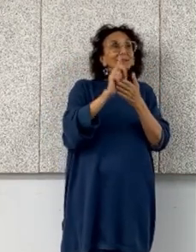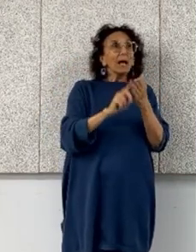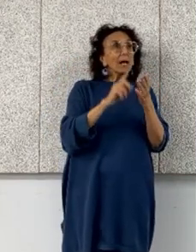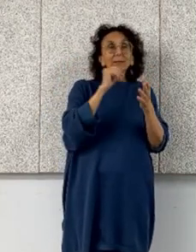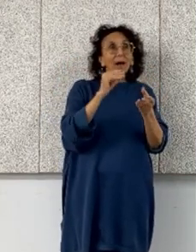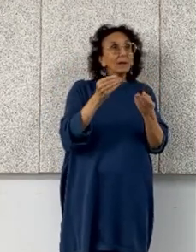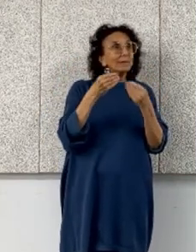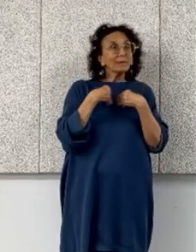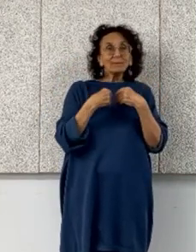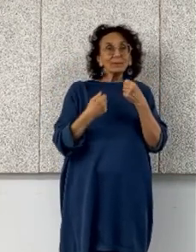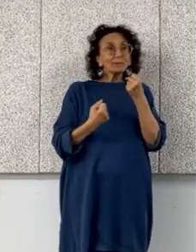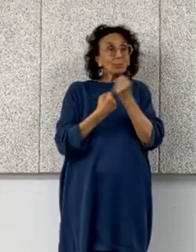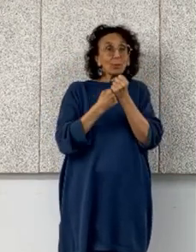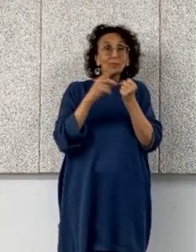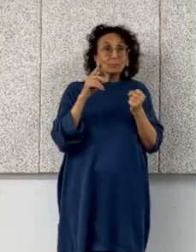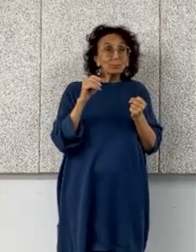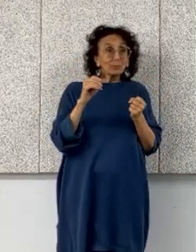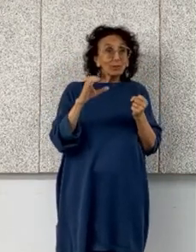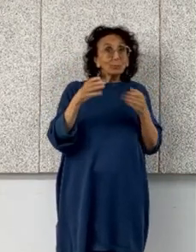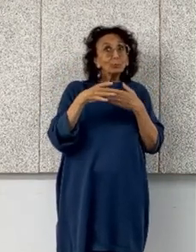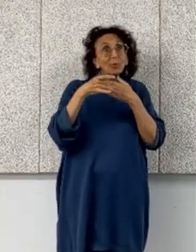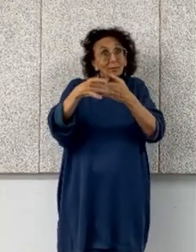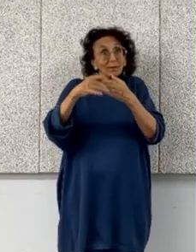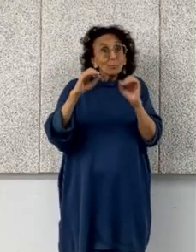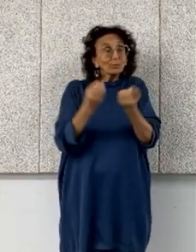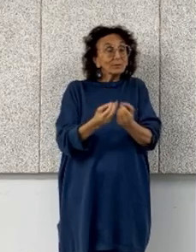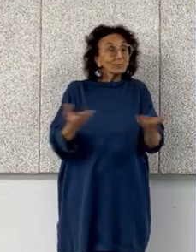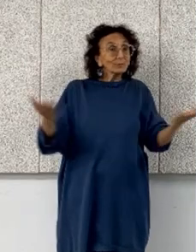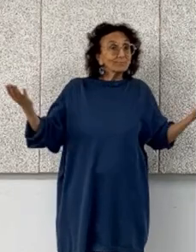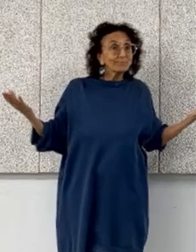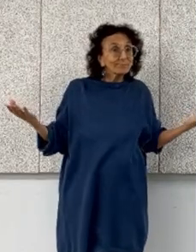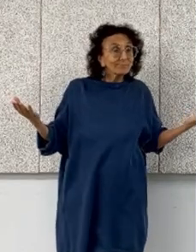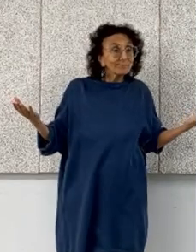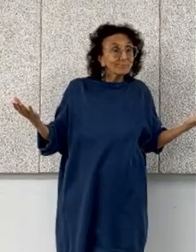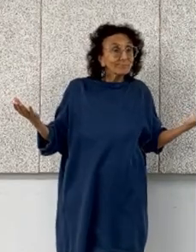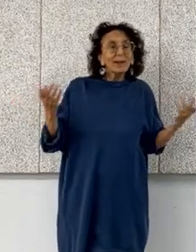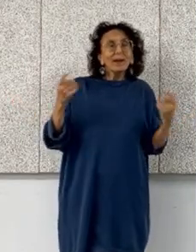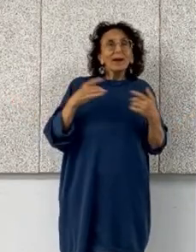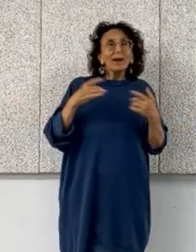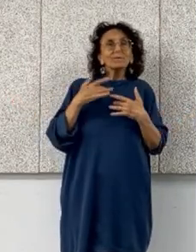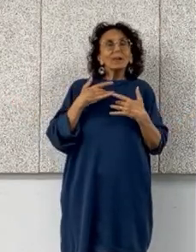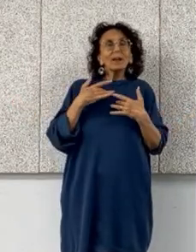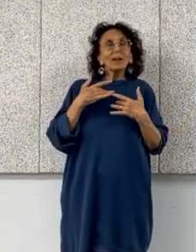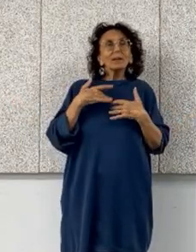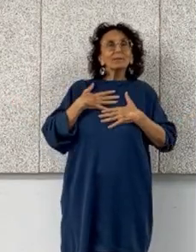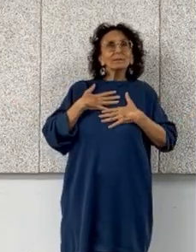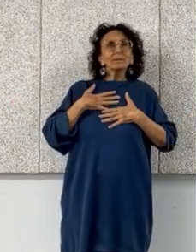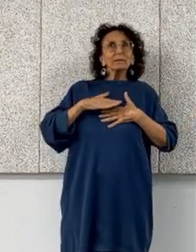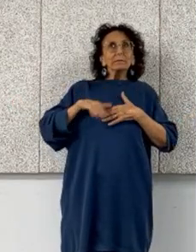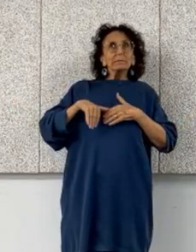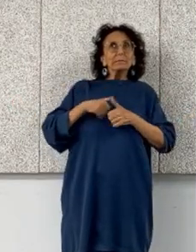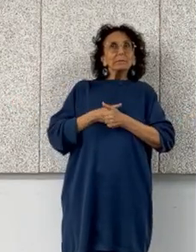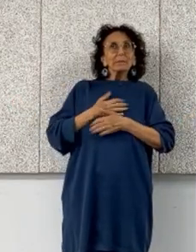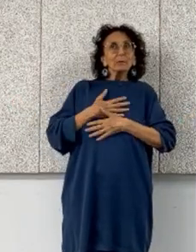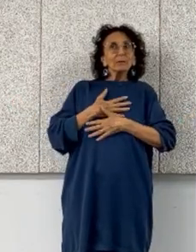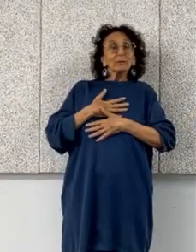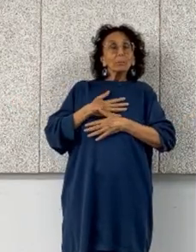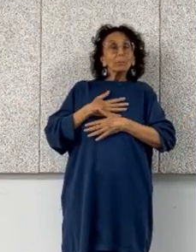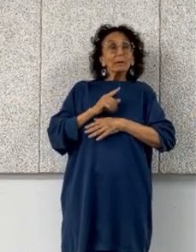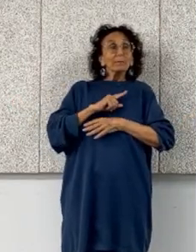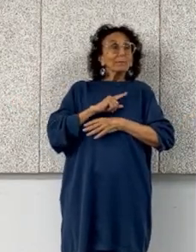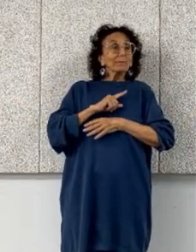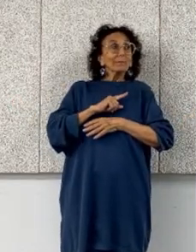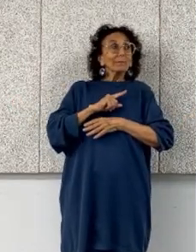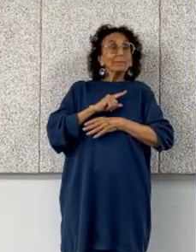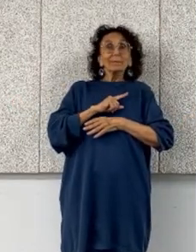and resources they need. And it was just this fear underlying, like,